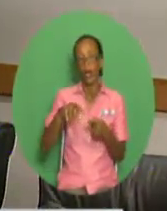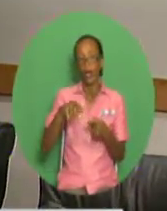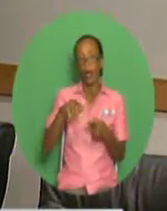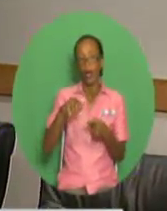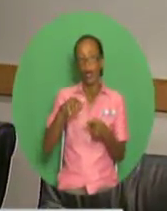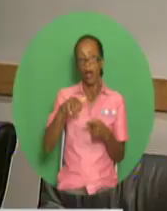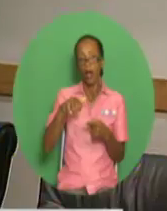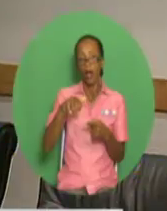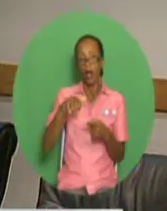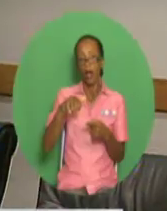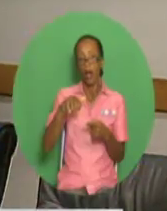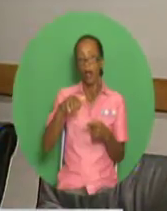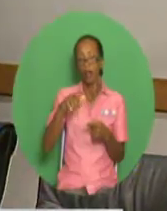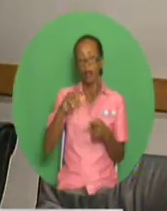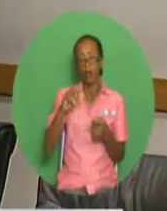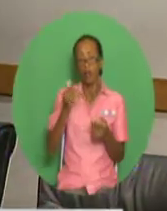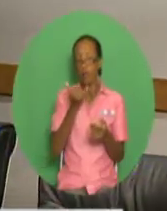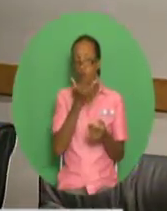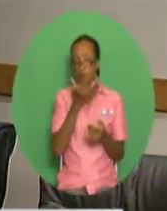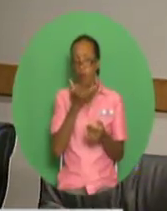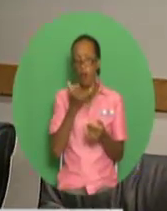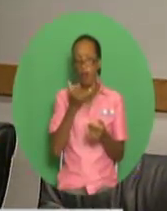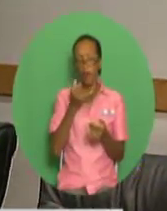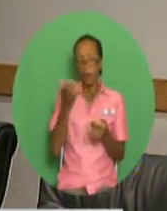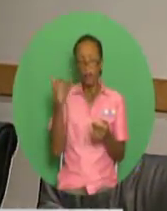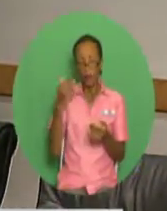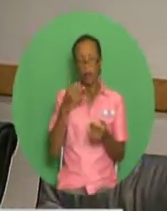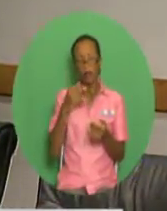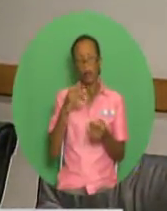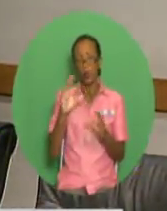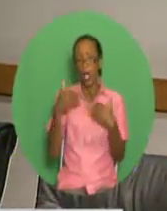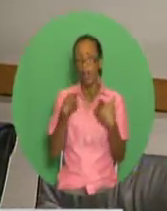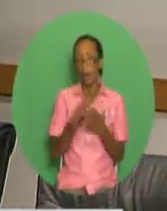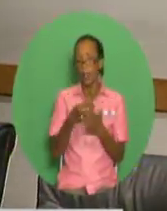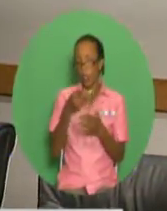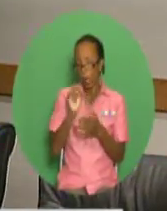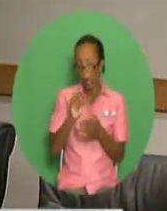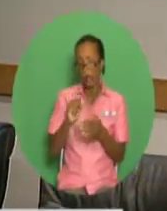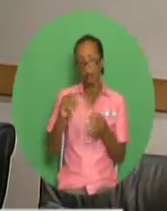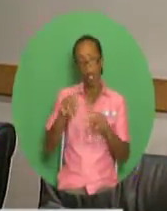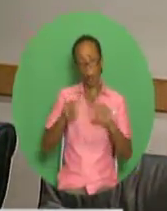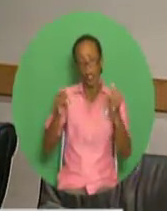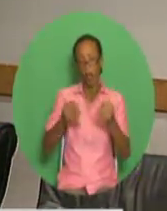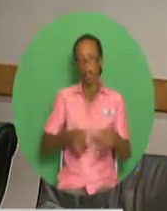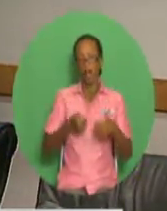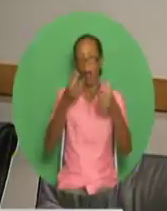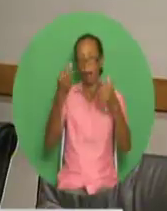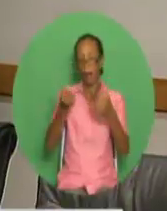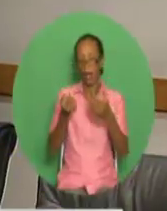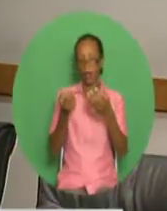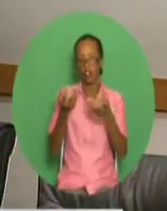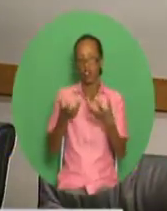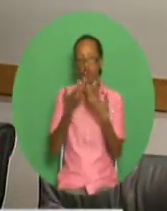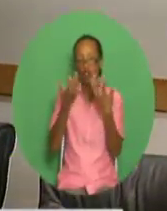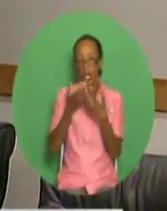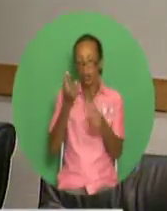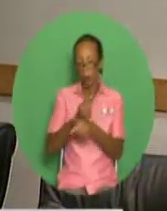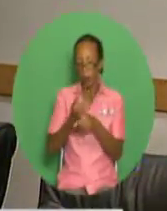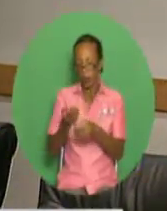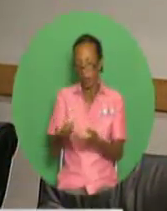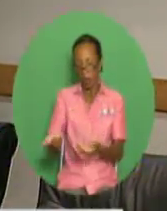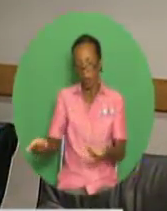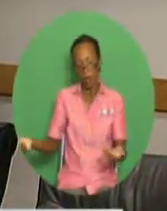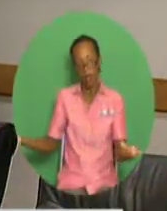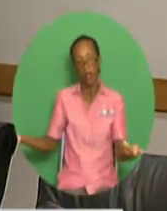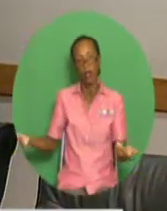issues getting US to get the turf here, but I'm hearing that they're finalizing to get that. And of course, for the first time, we're going to have a cleaning machine, not just for the